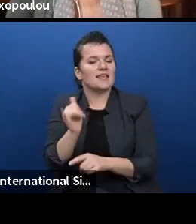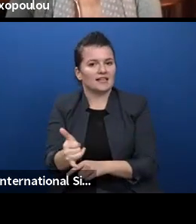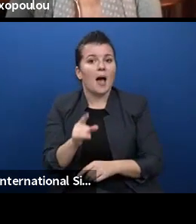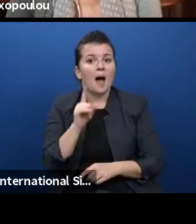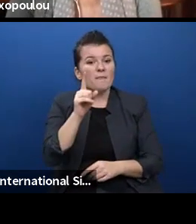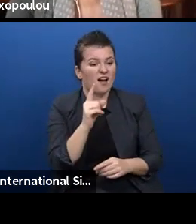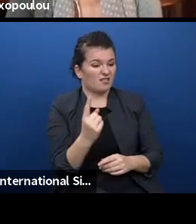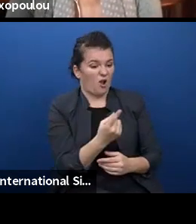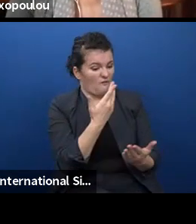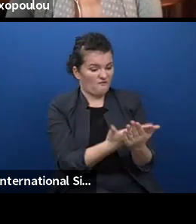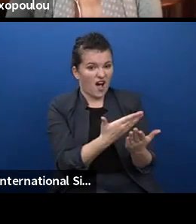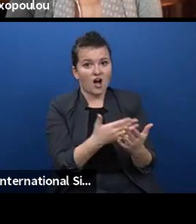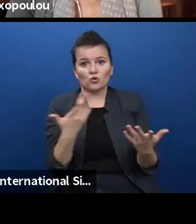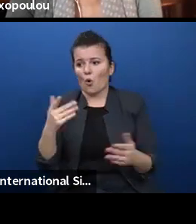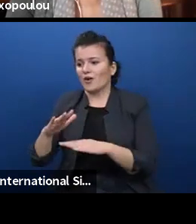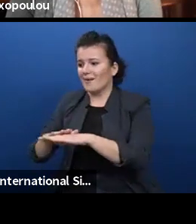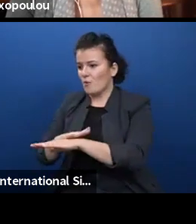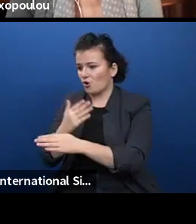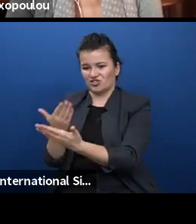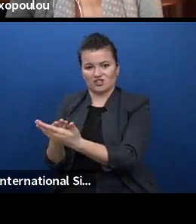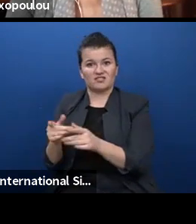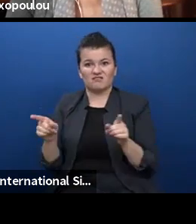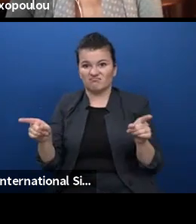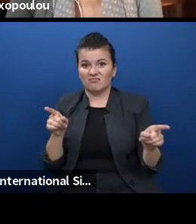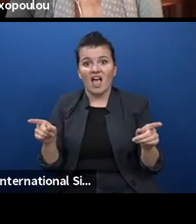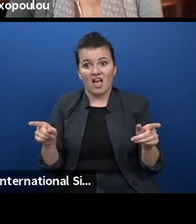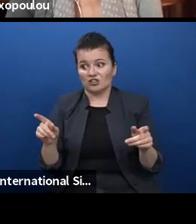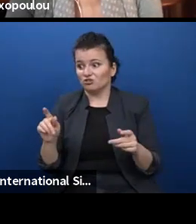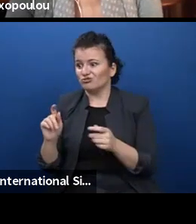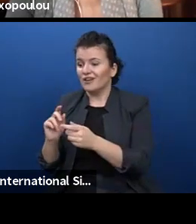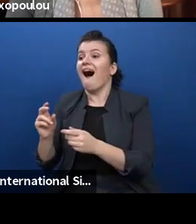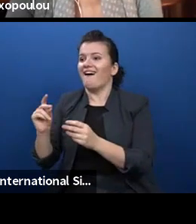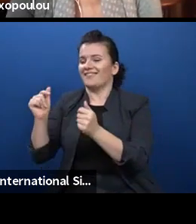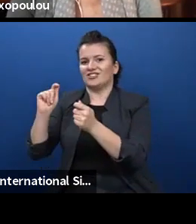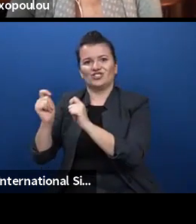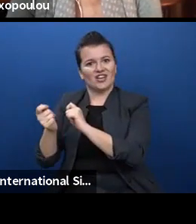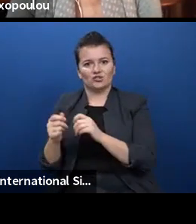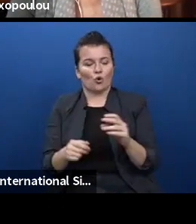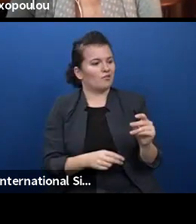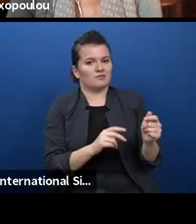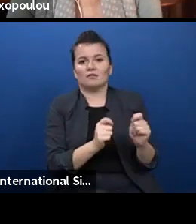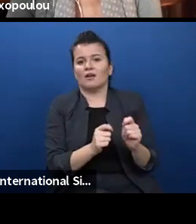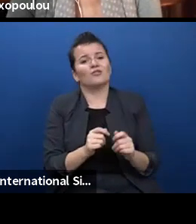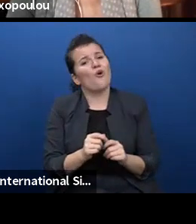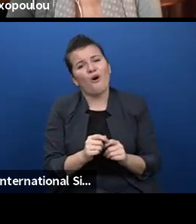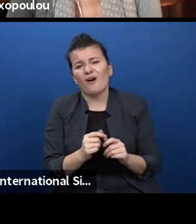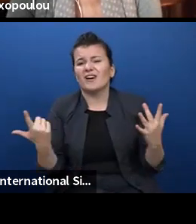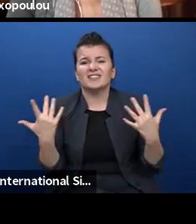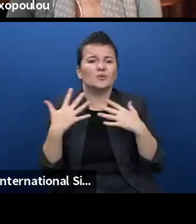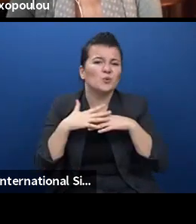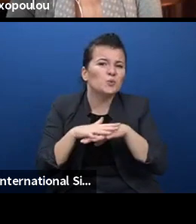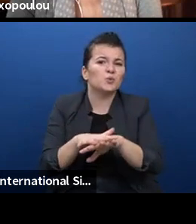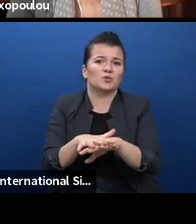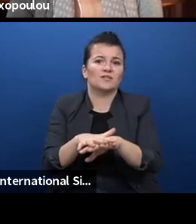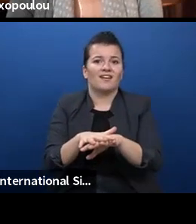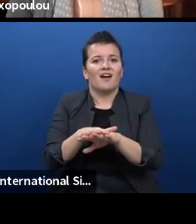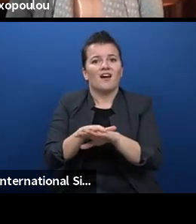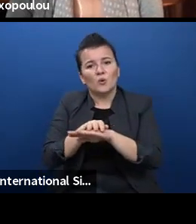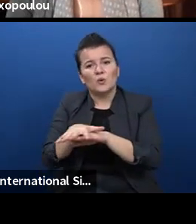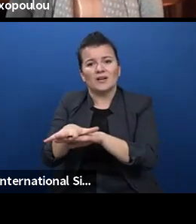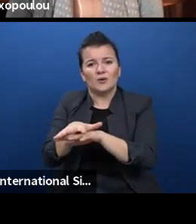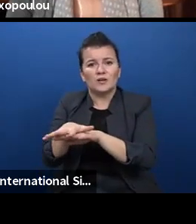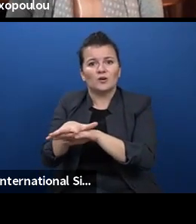to bring about system change. You need to operate on all different levels and in many, many different ways. And one of the challenges is you never quite know what it is that brought about